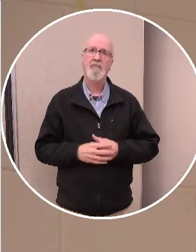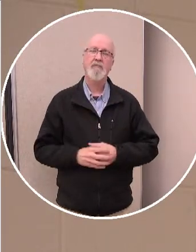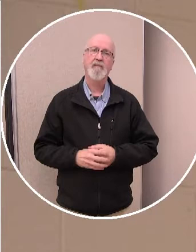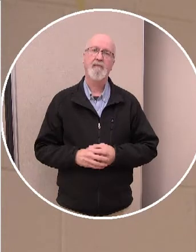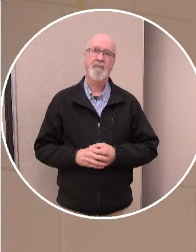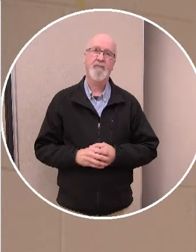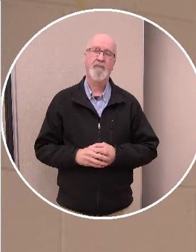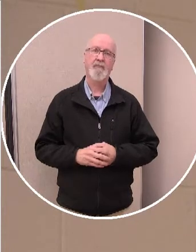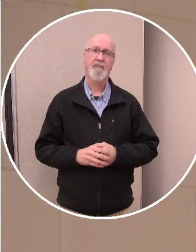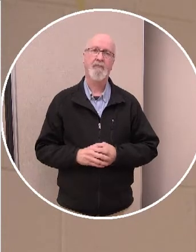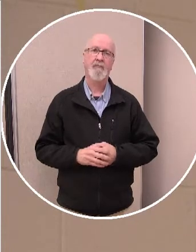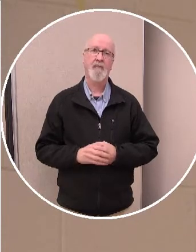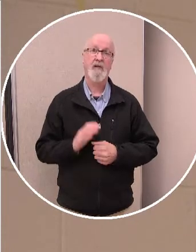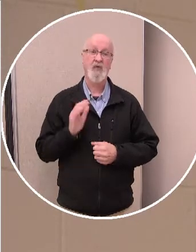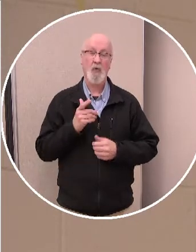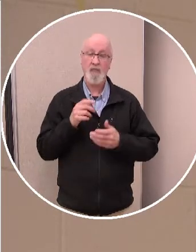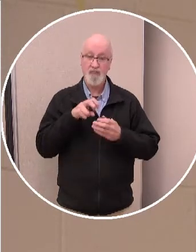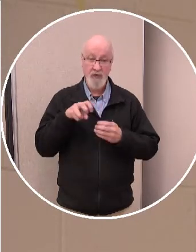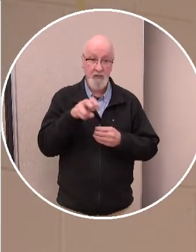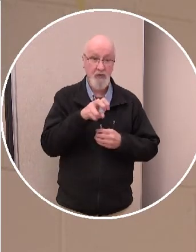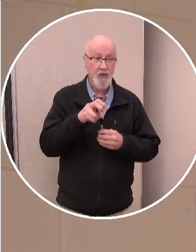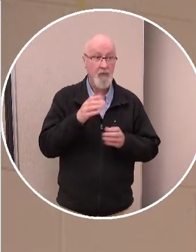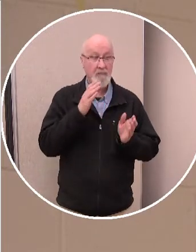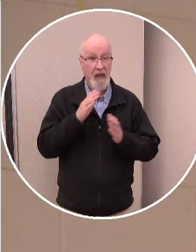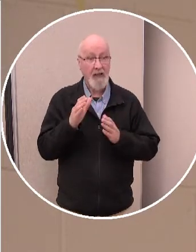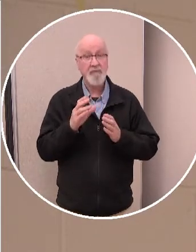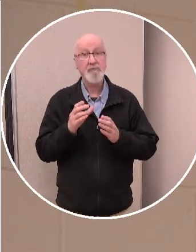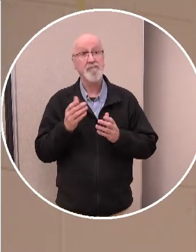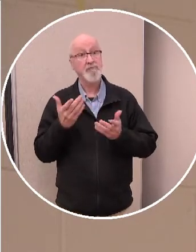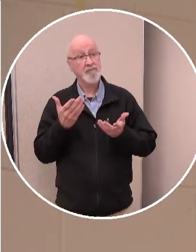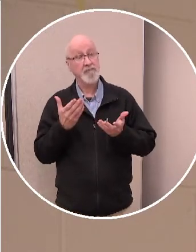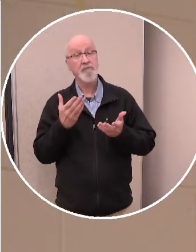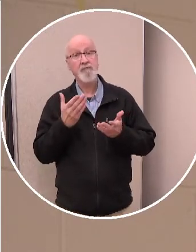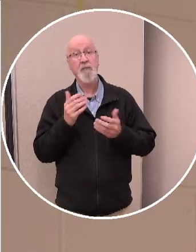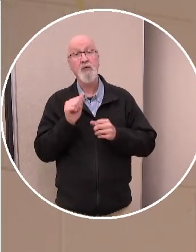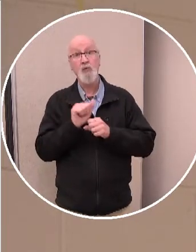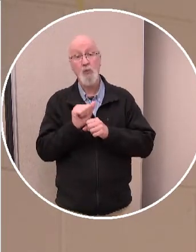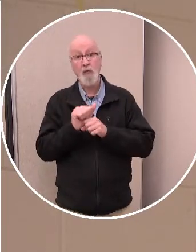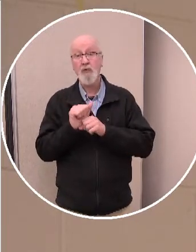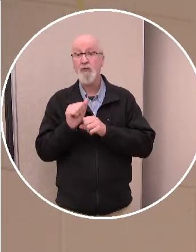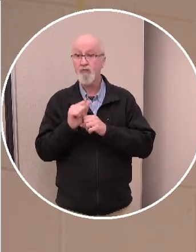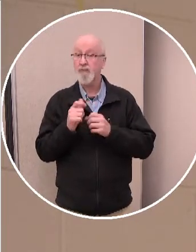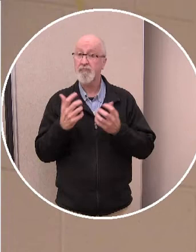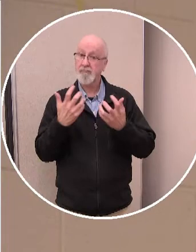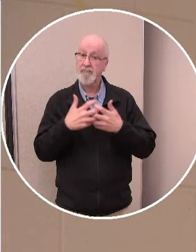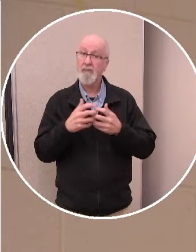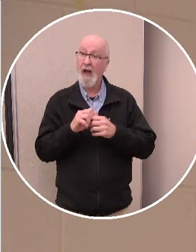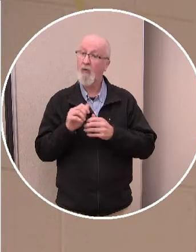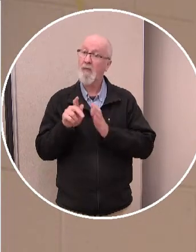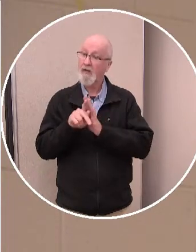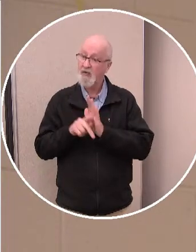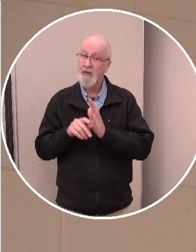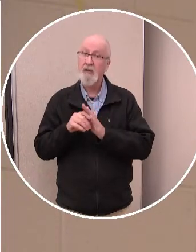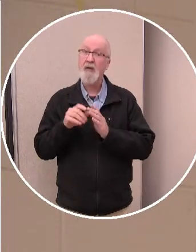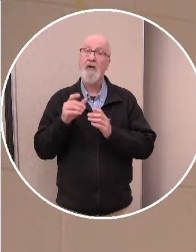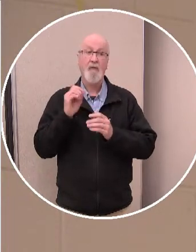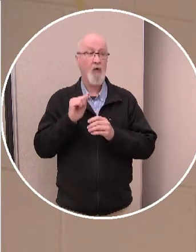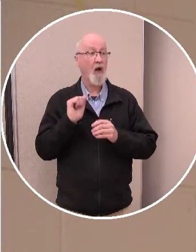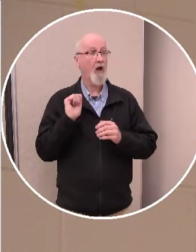So our transportation division is working to align a lot of the policies and protocols of the 4 former